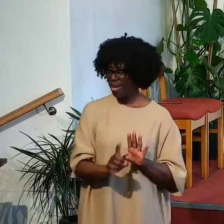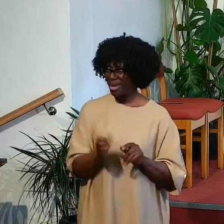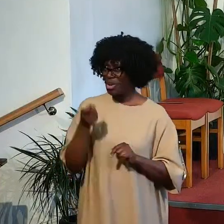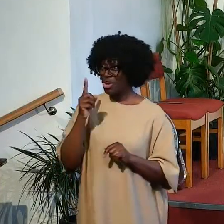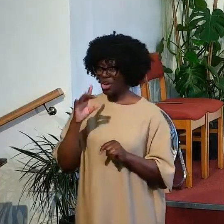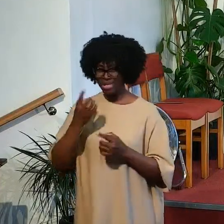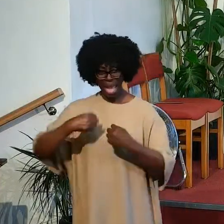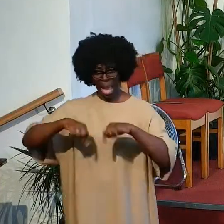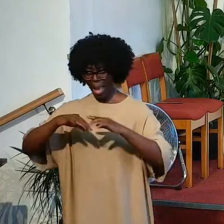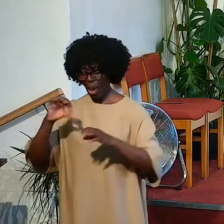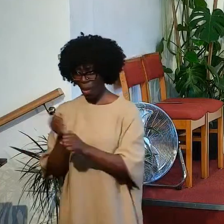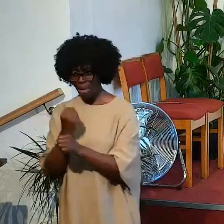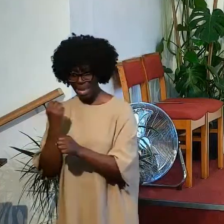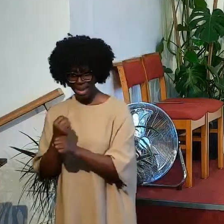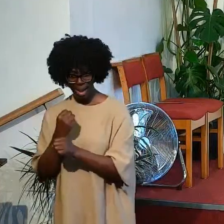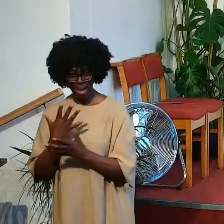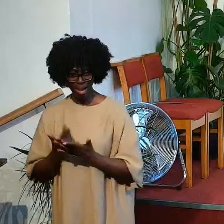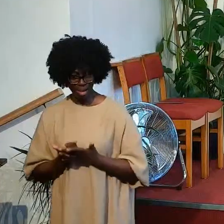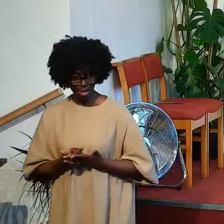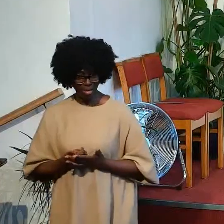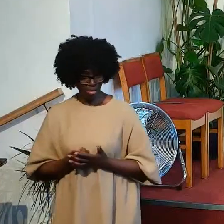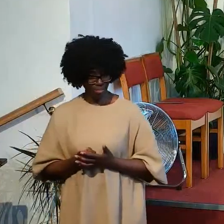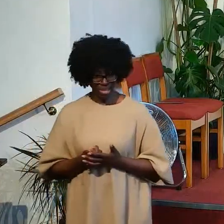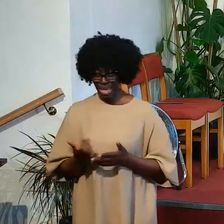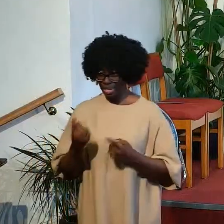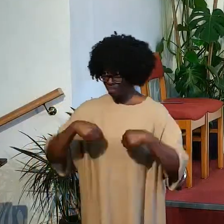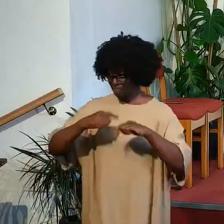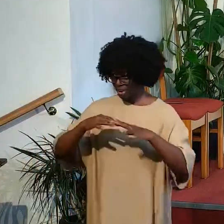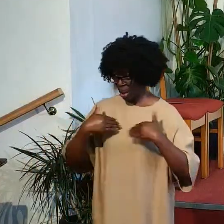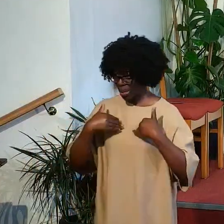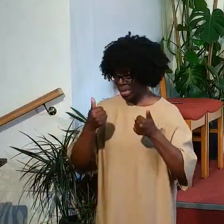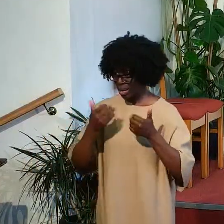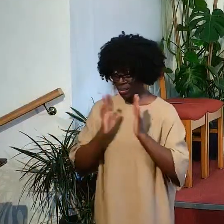He's a healer. Let us pray.